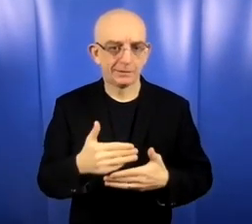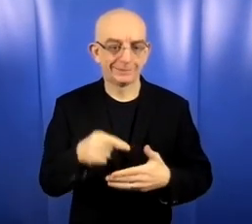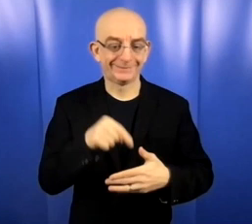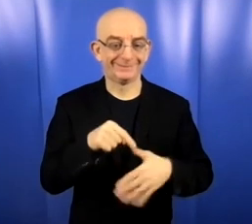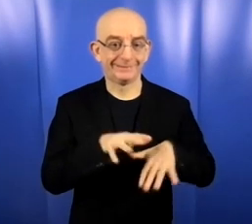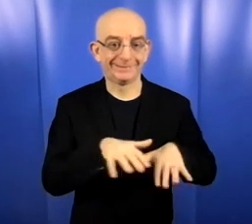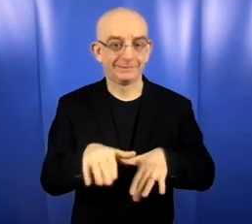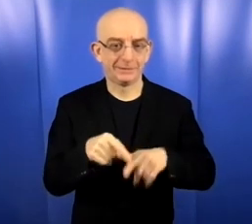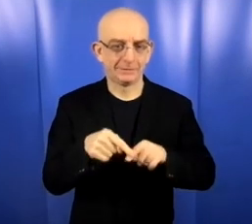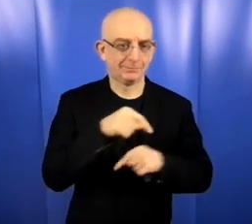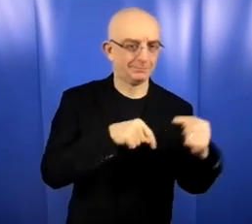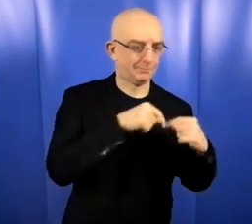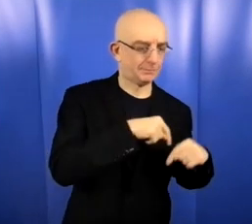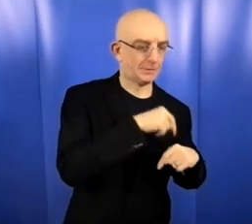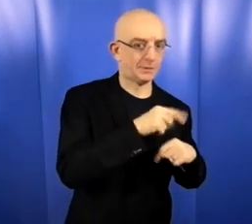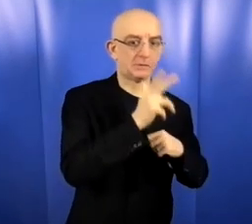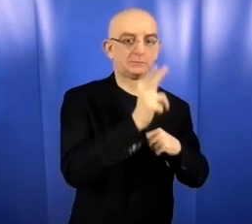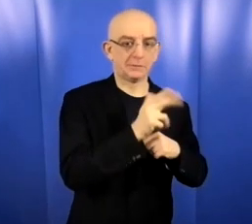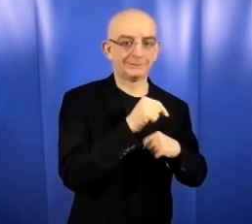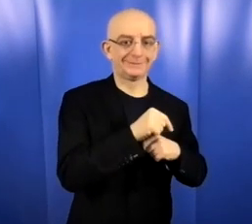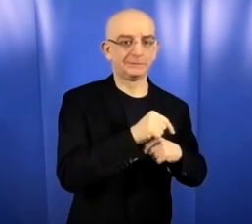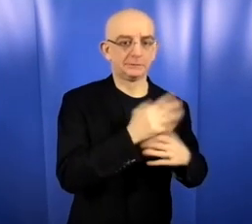and dignity when conditions permit one day?